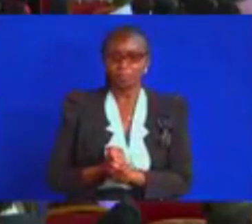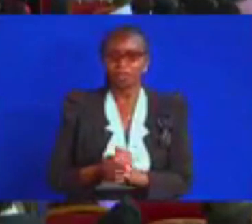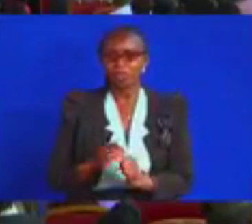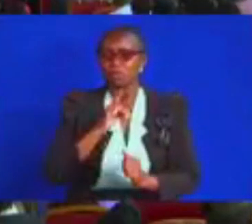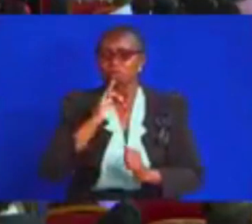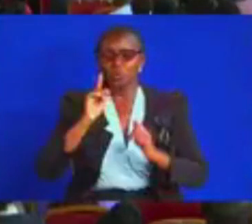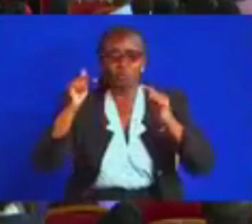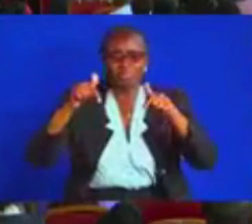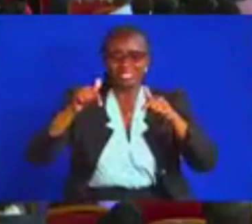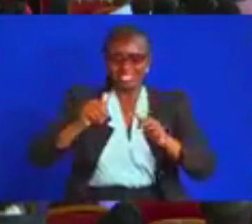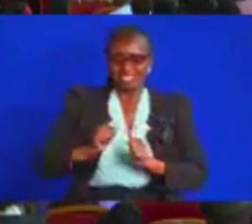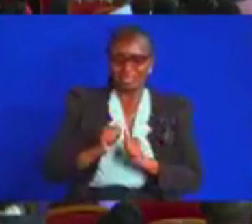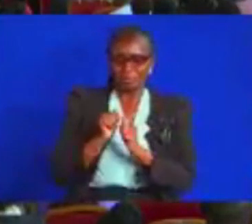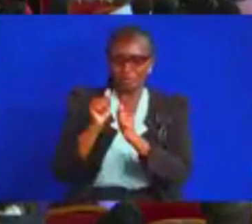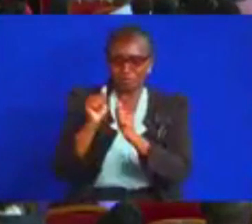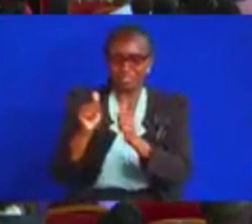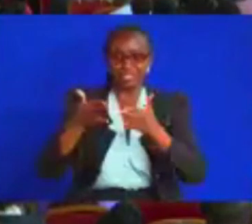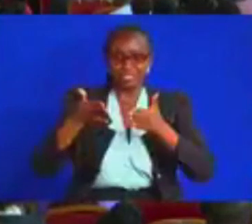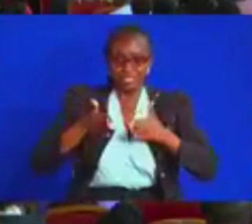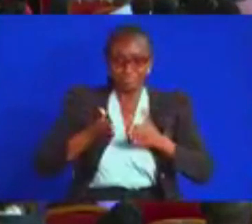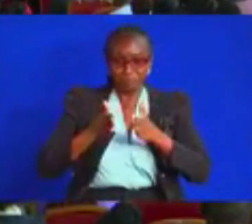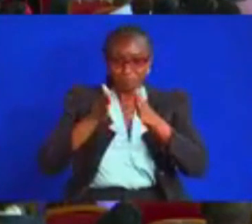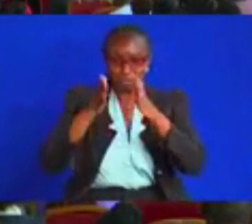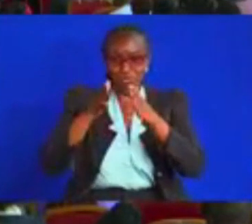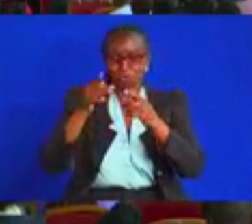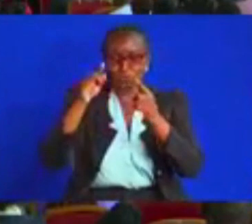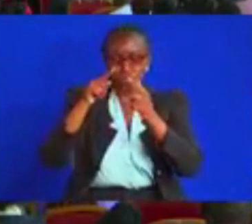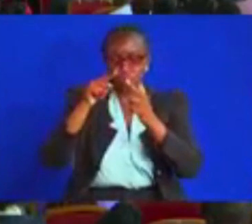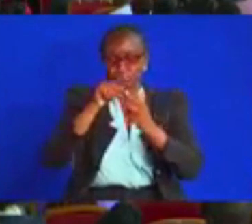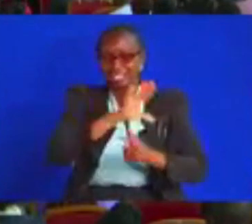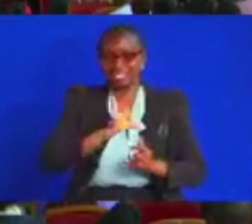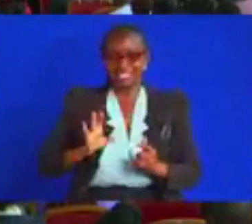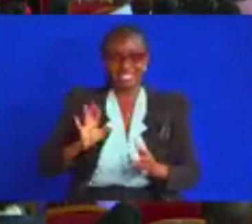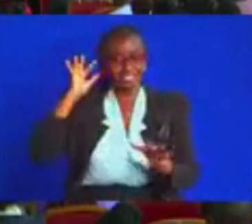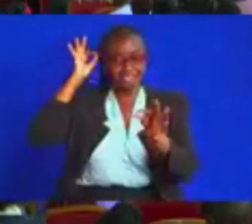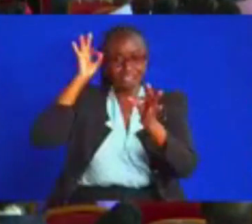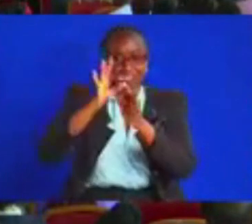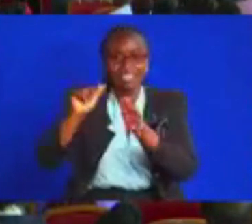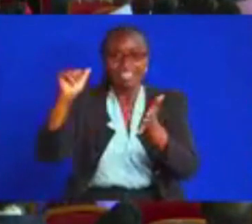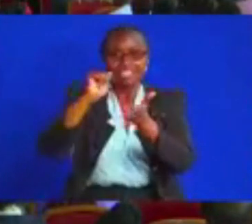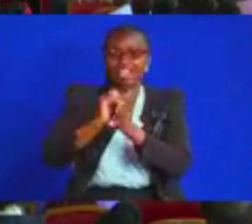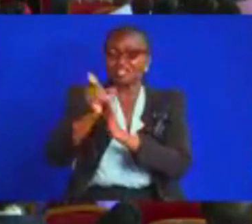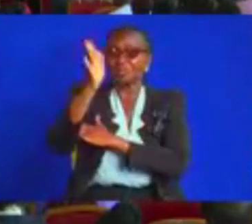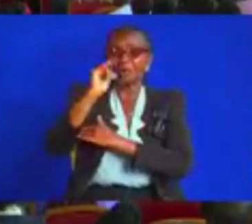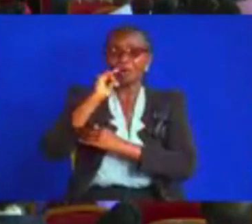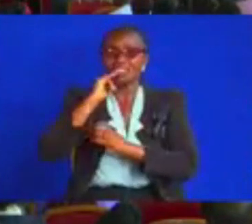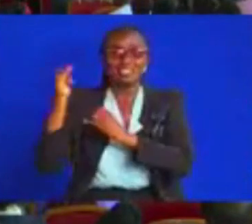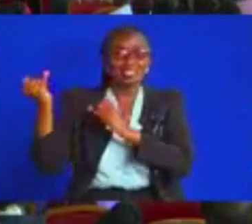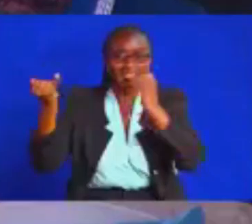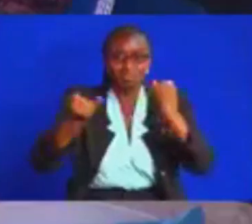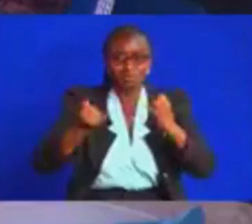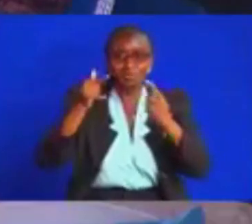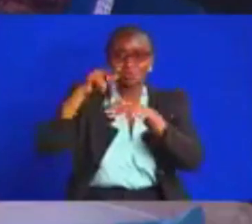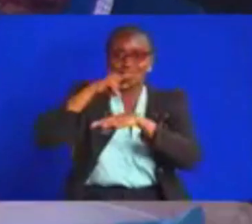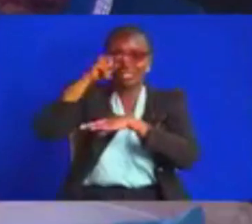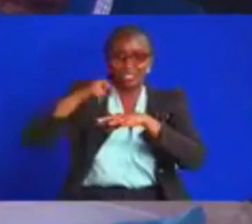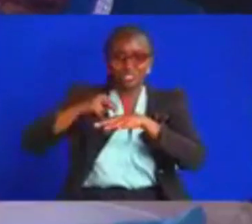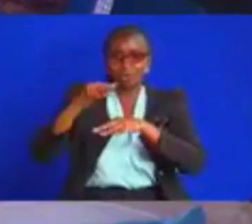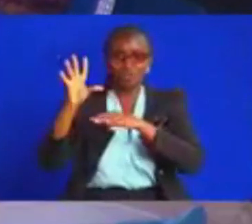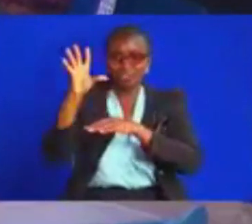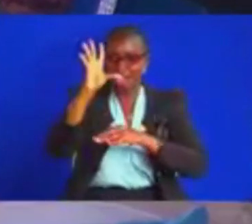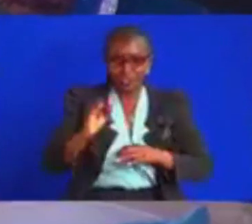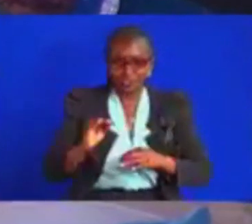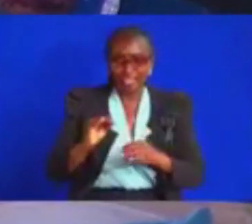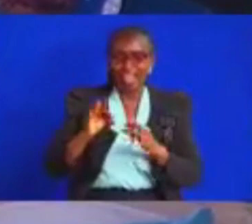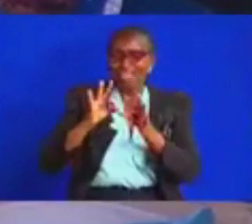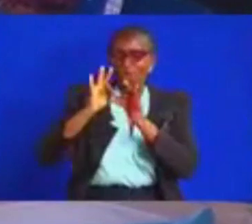This is the apostolic dimension to the Christian faith that God is reintroducing, especially to the nation of Africa. For a